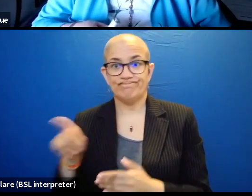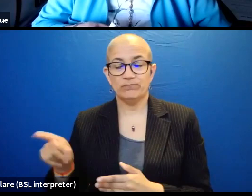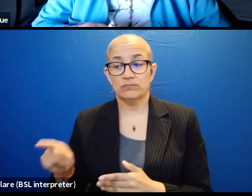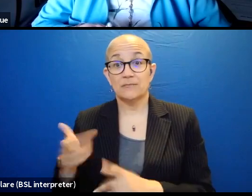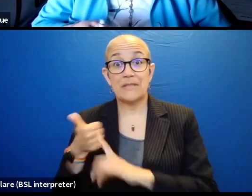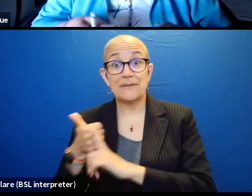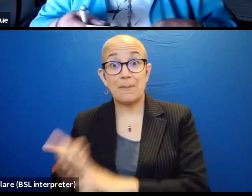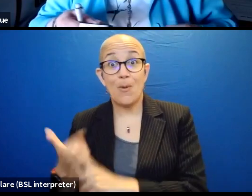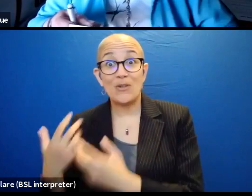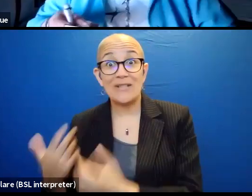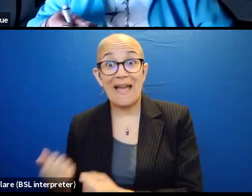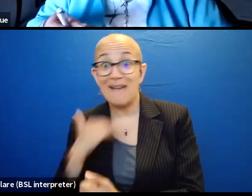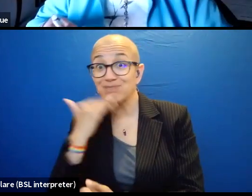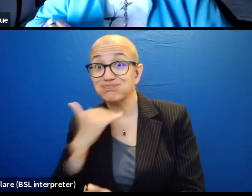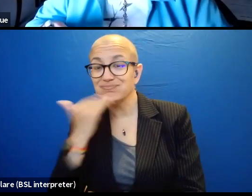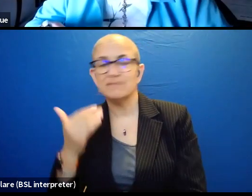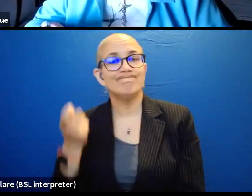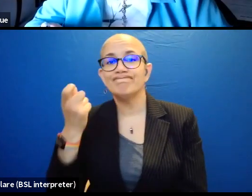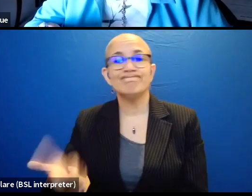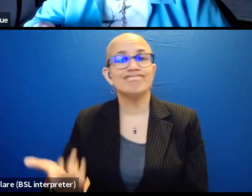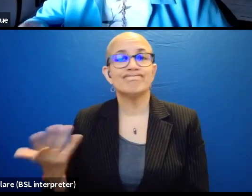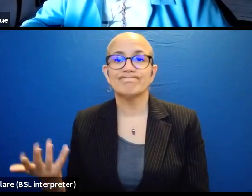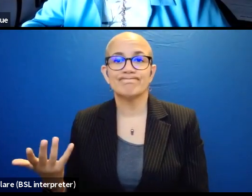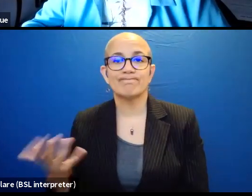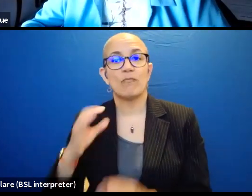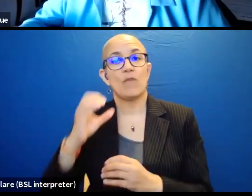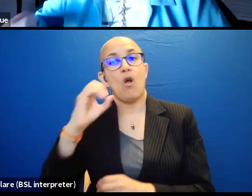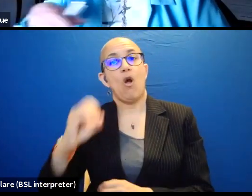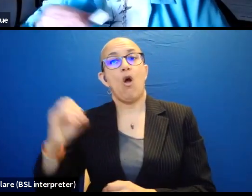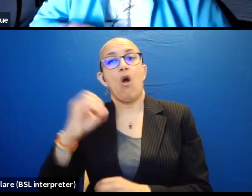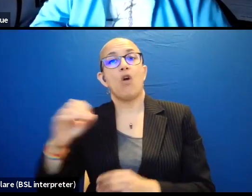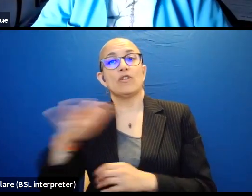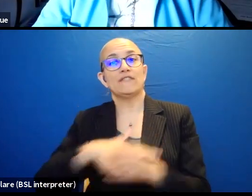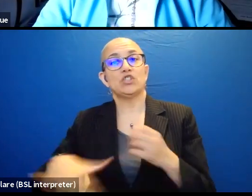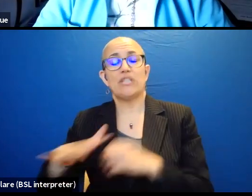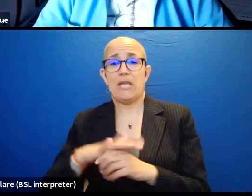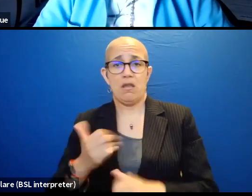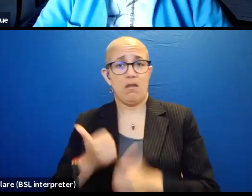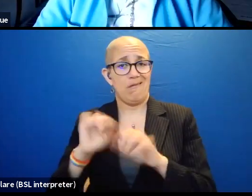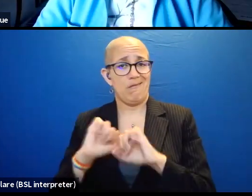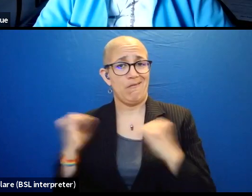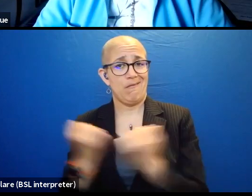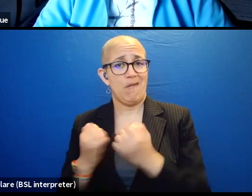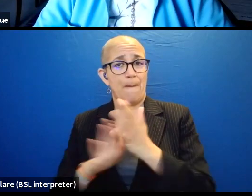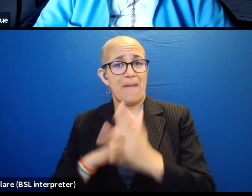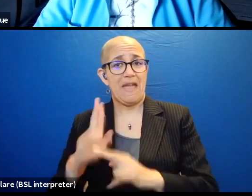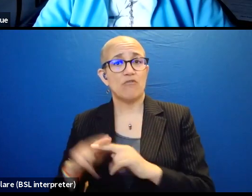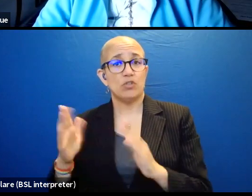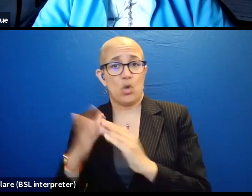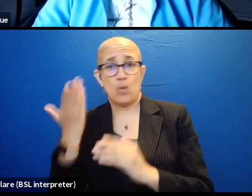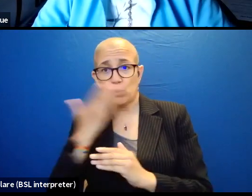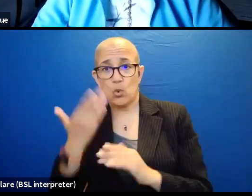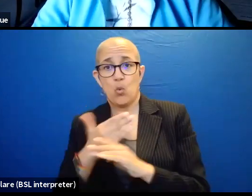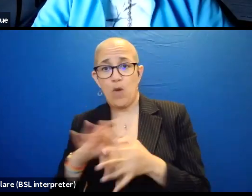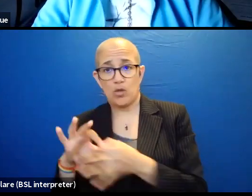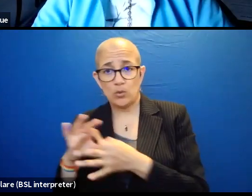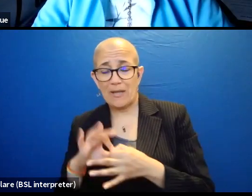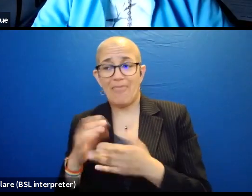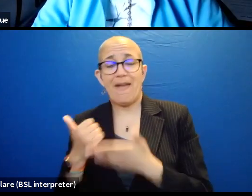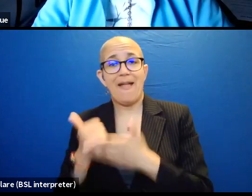supported. And in Oxfordshire, actually, we have an incredible group of parents who do this and work together and help with the socialization